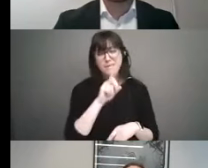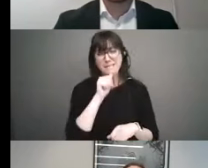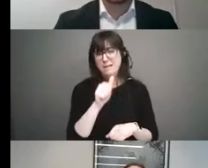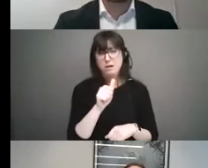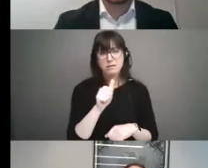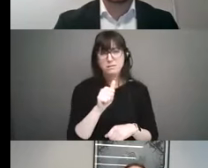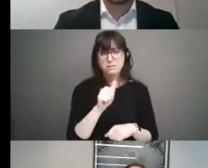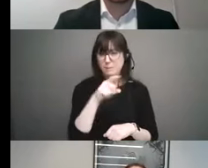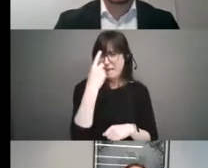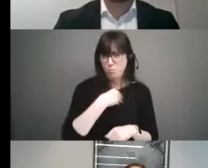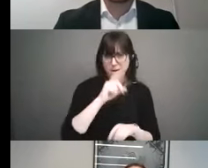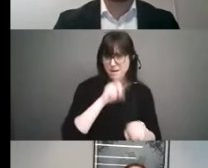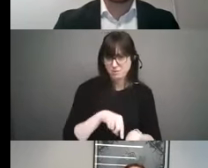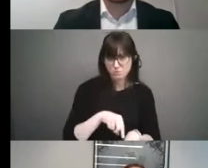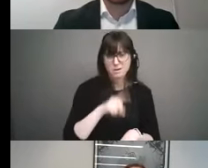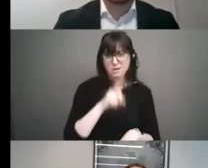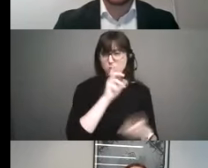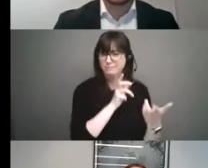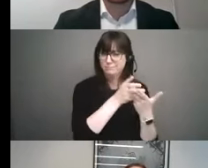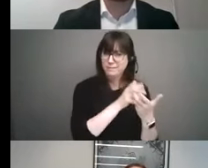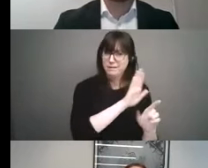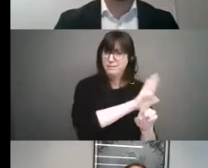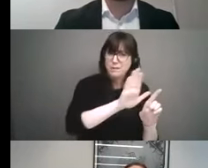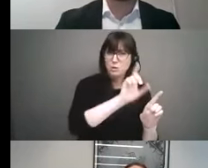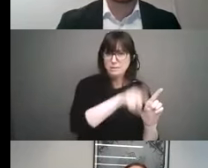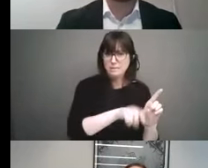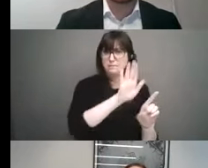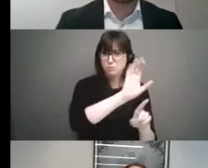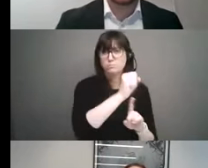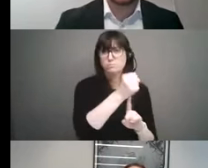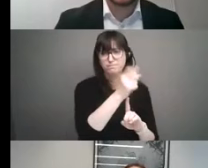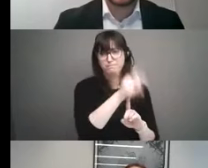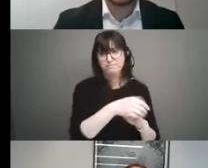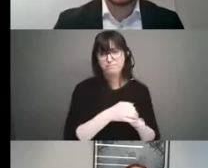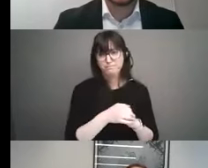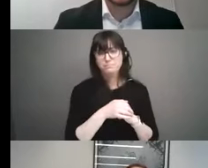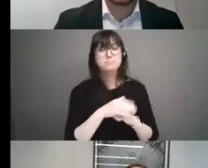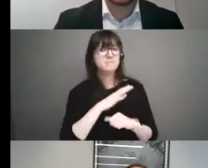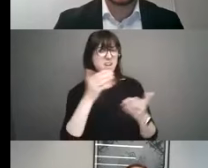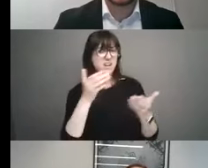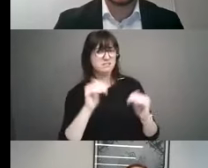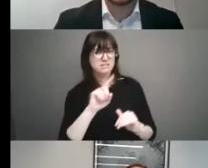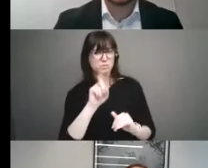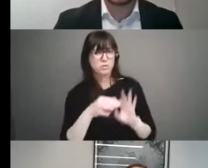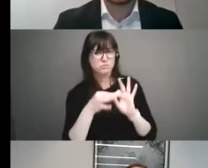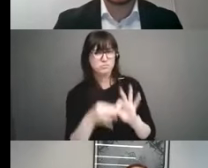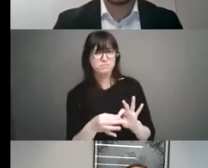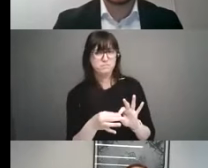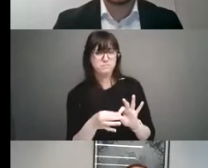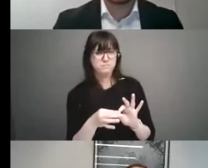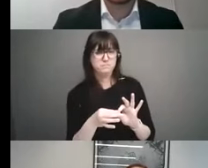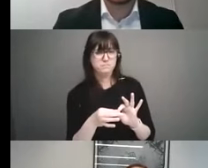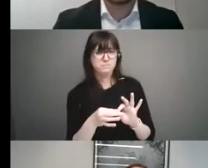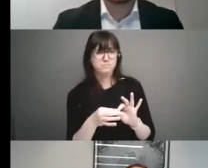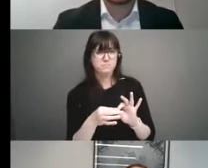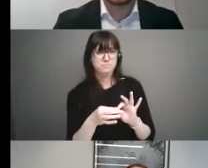tailored to a person's unique situation and circumstances. So this next question kind of relates to issues around sort